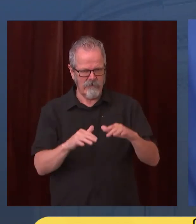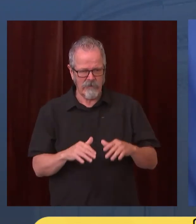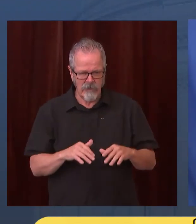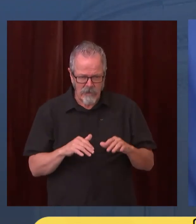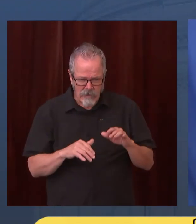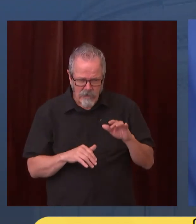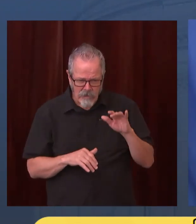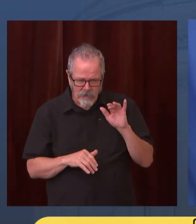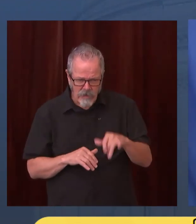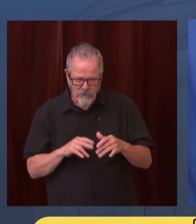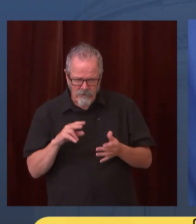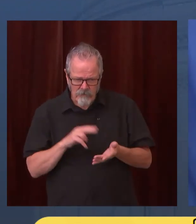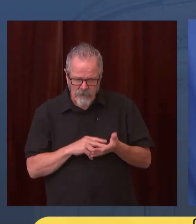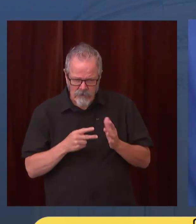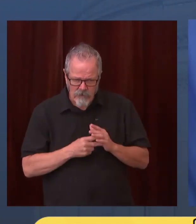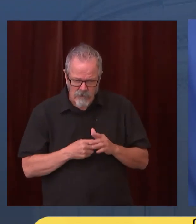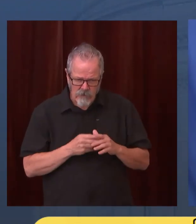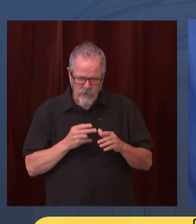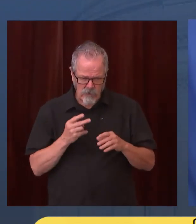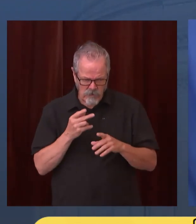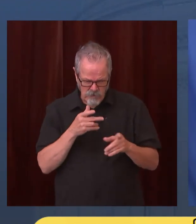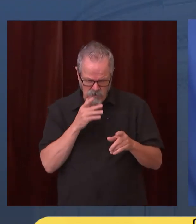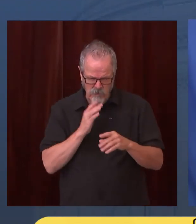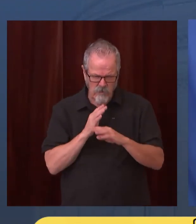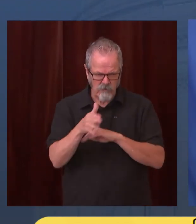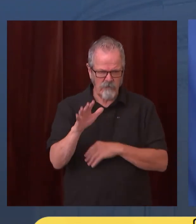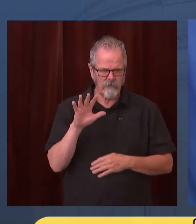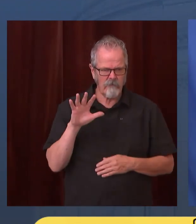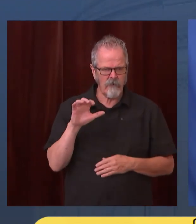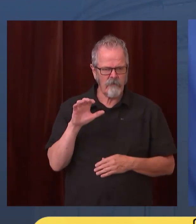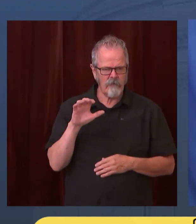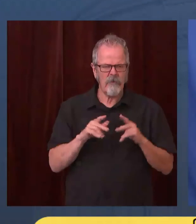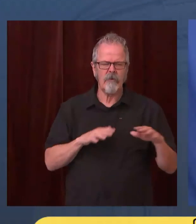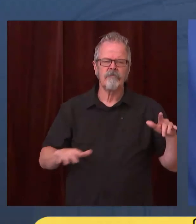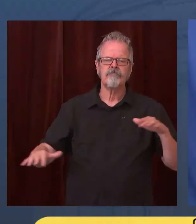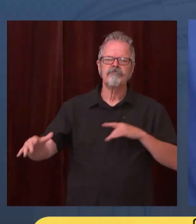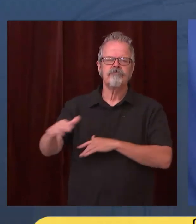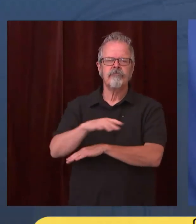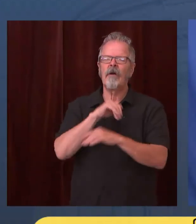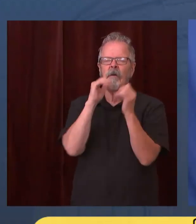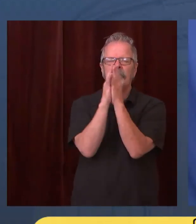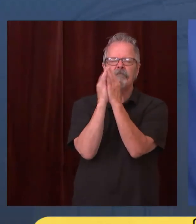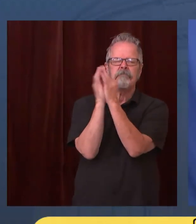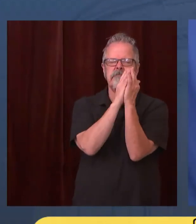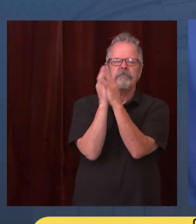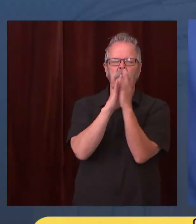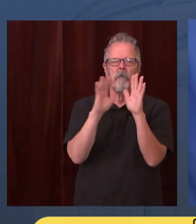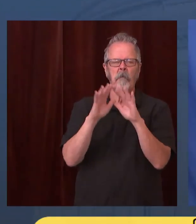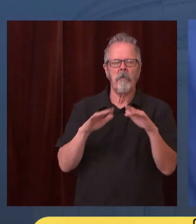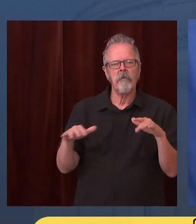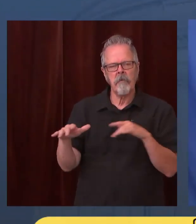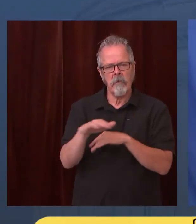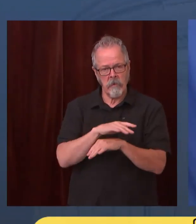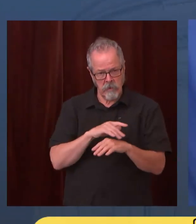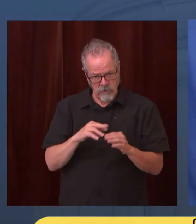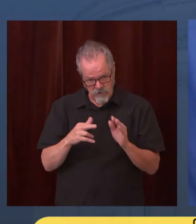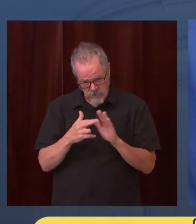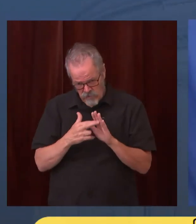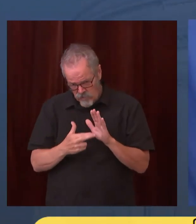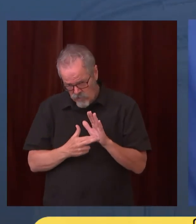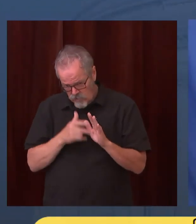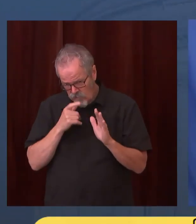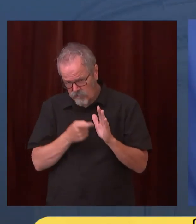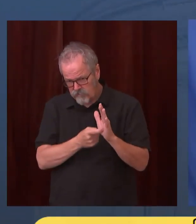apply where there's over 500 attendees. I presume there'll be more than that at the fair. So yes, it does apply. And the reason is we want to keep people